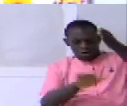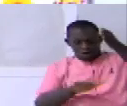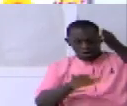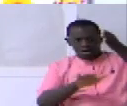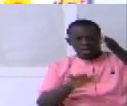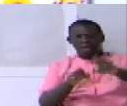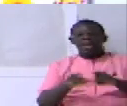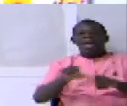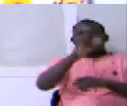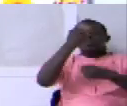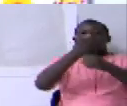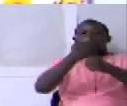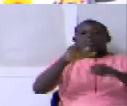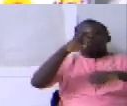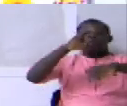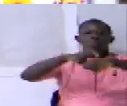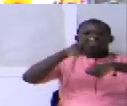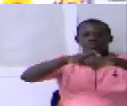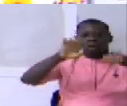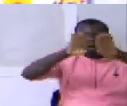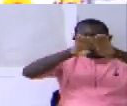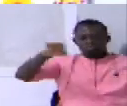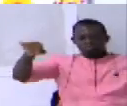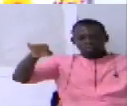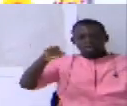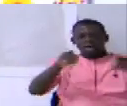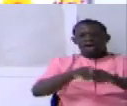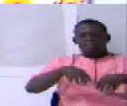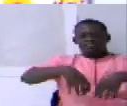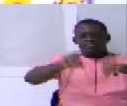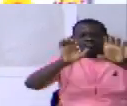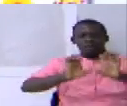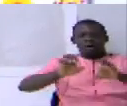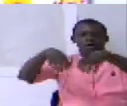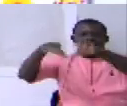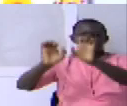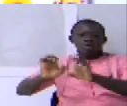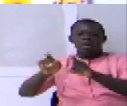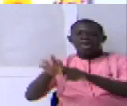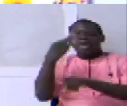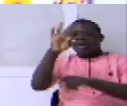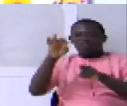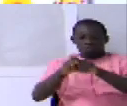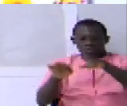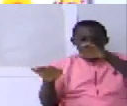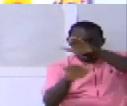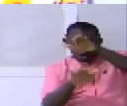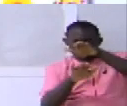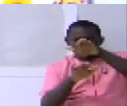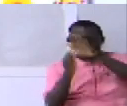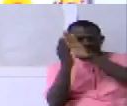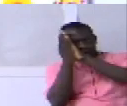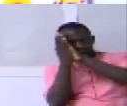and they will place woods like this, block everywhere. If you are under you, there will be no ventilations for you.